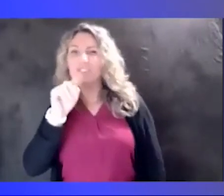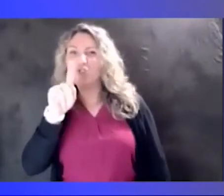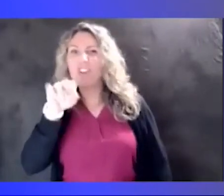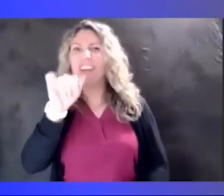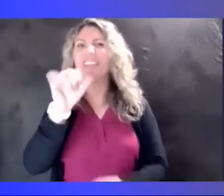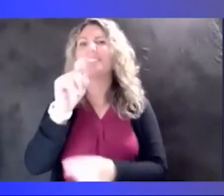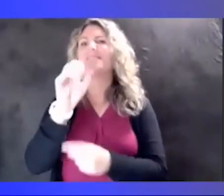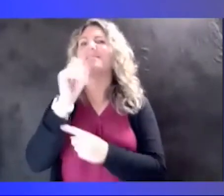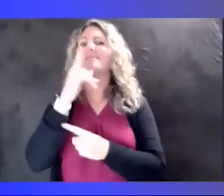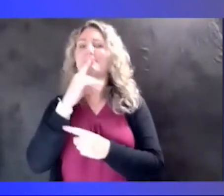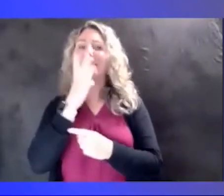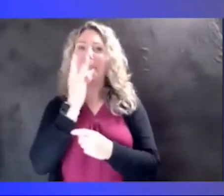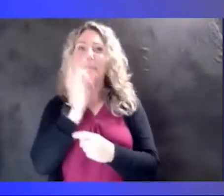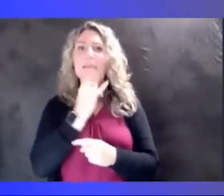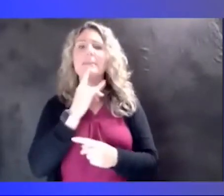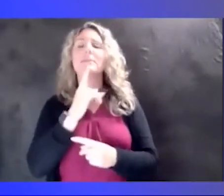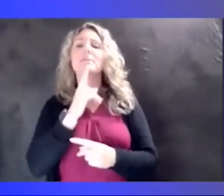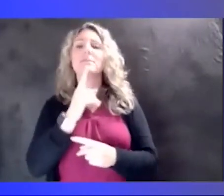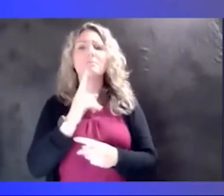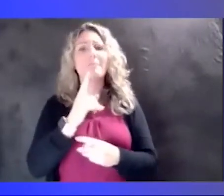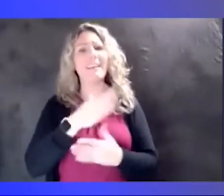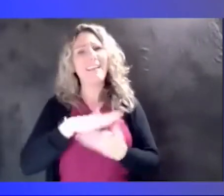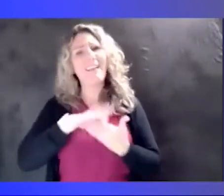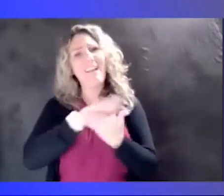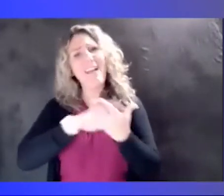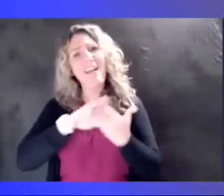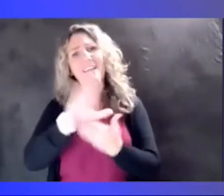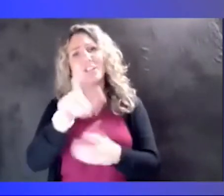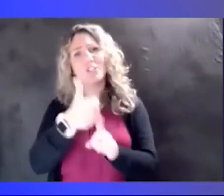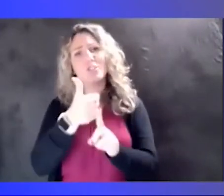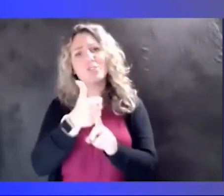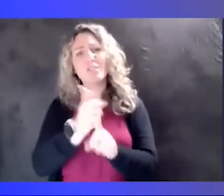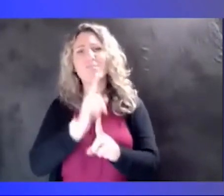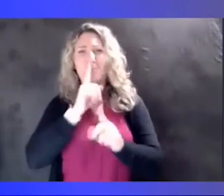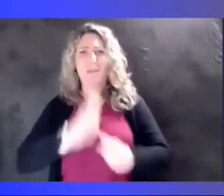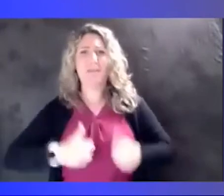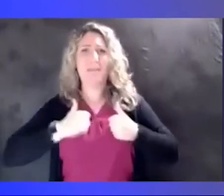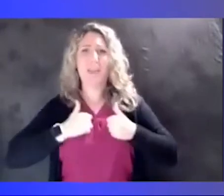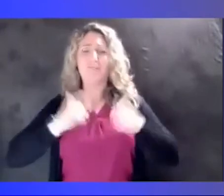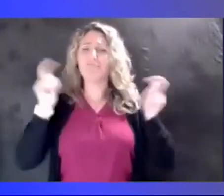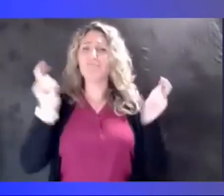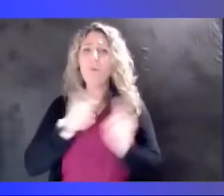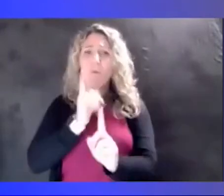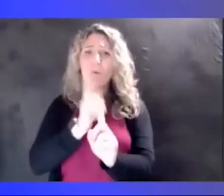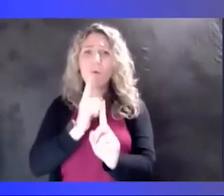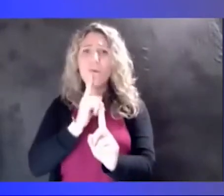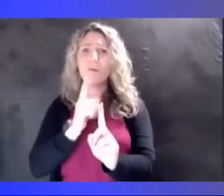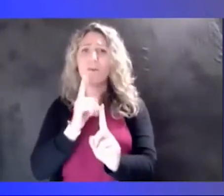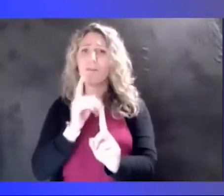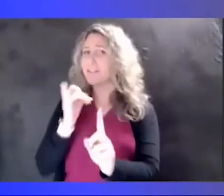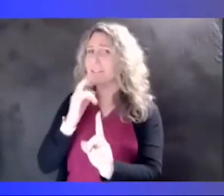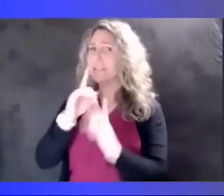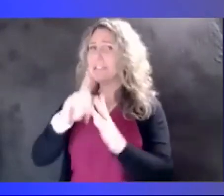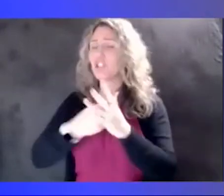kind to yourself. Be realistic. Small goals at a time. Like I said, like Brian and I keep saying, start